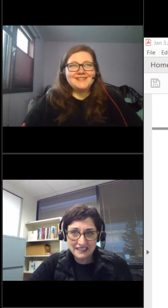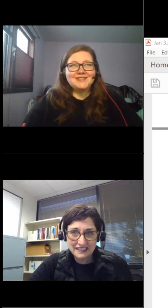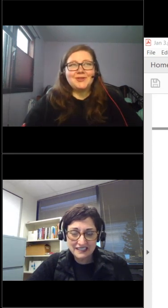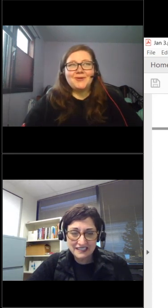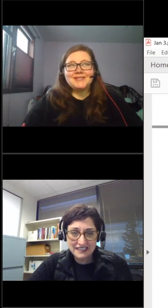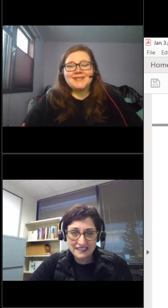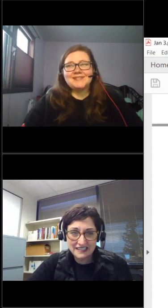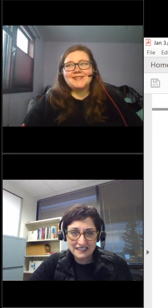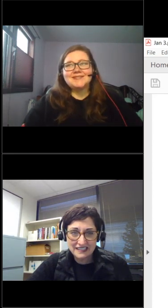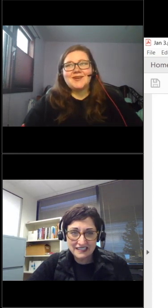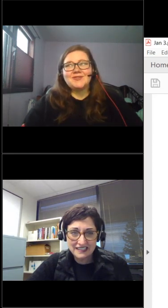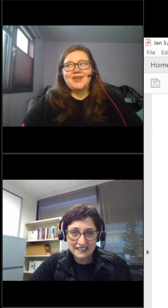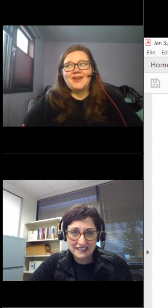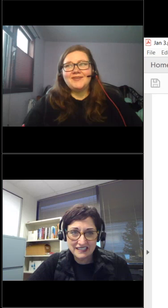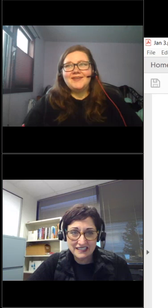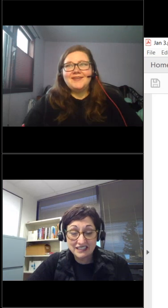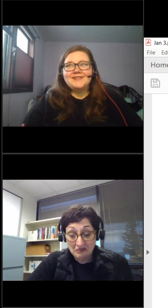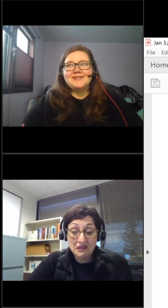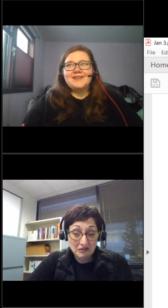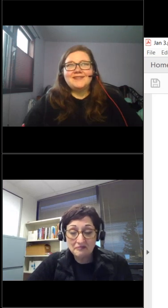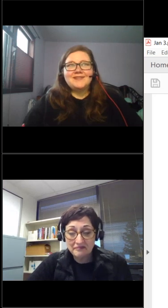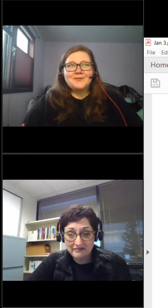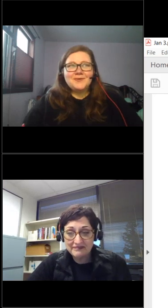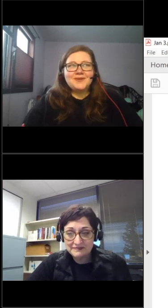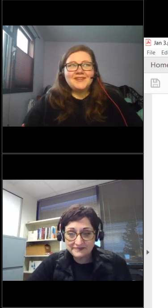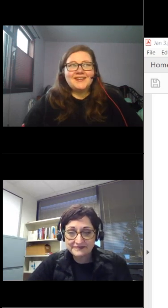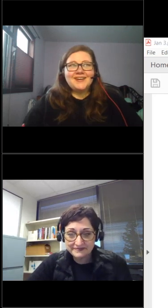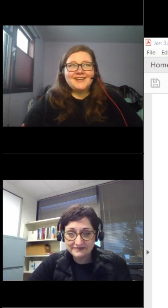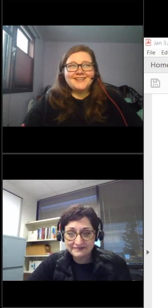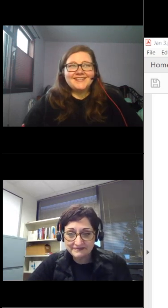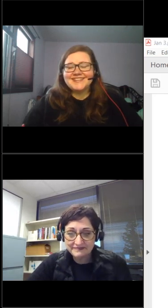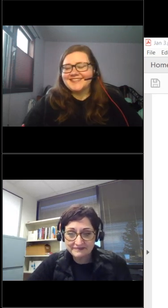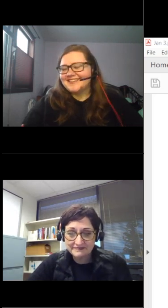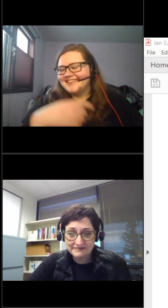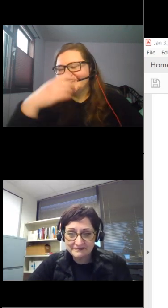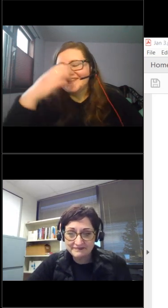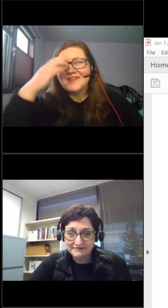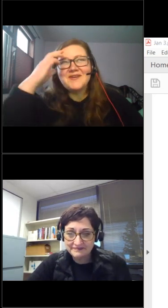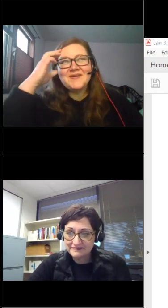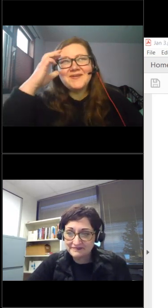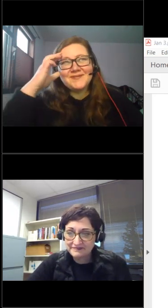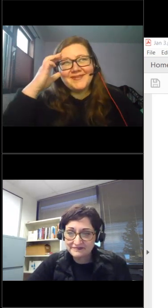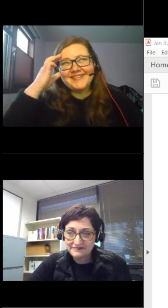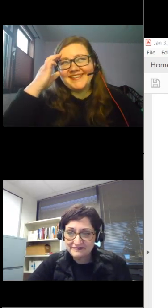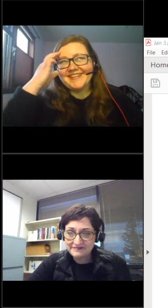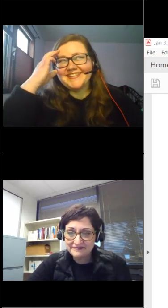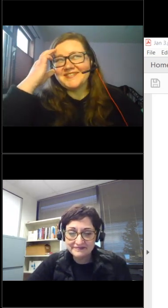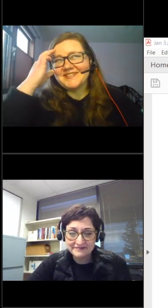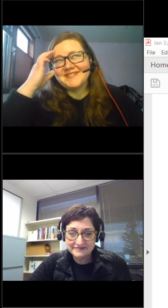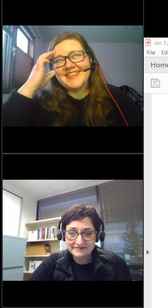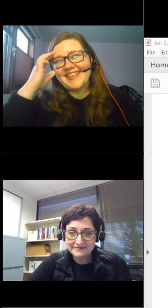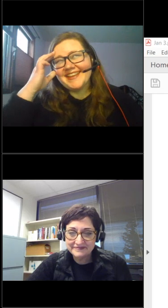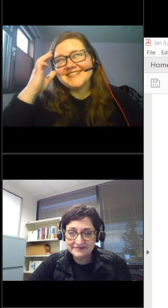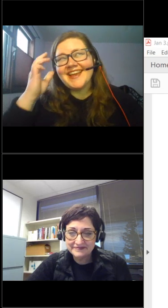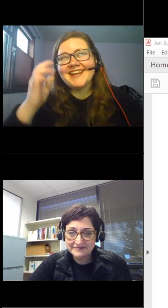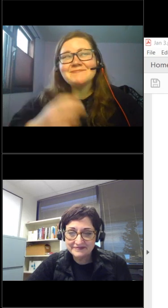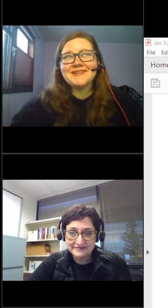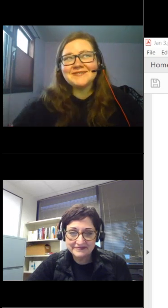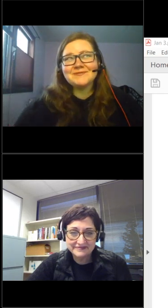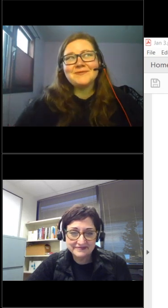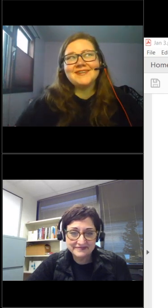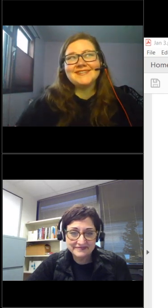willingness to throw these ideas out there. Like we really are, we're like using you as a think